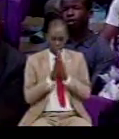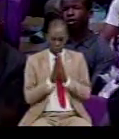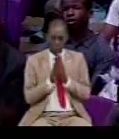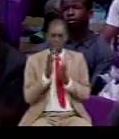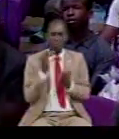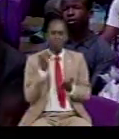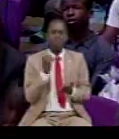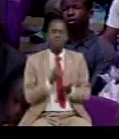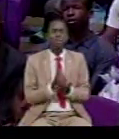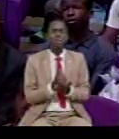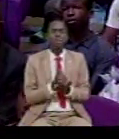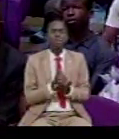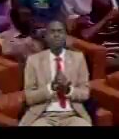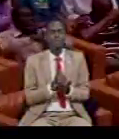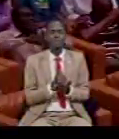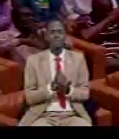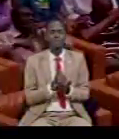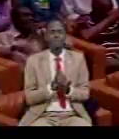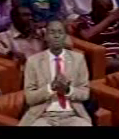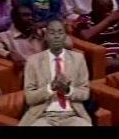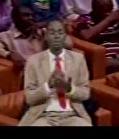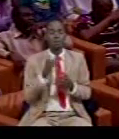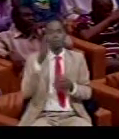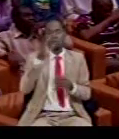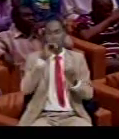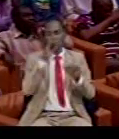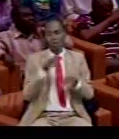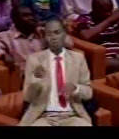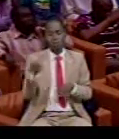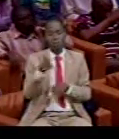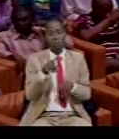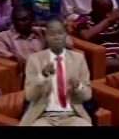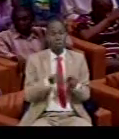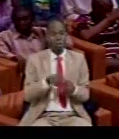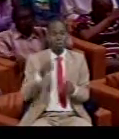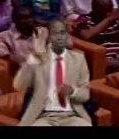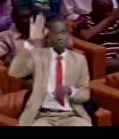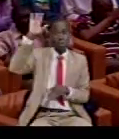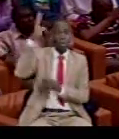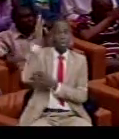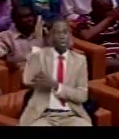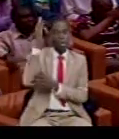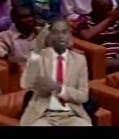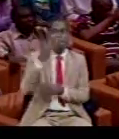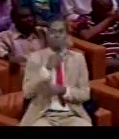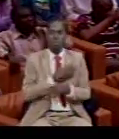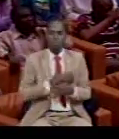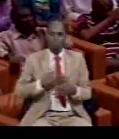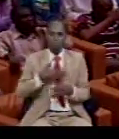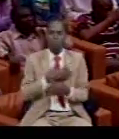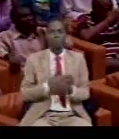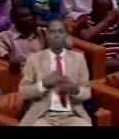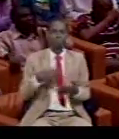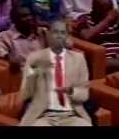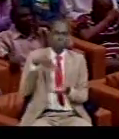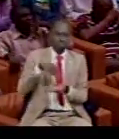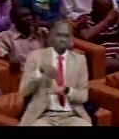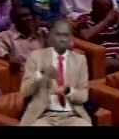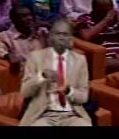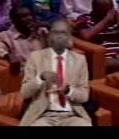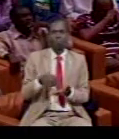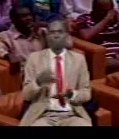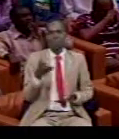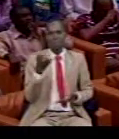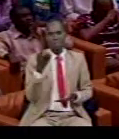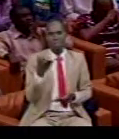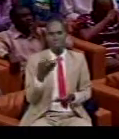pray. God bless you. Keep on standing. The state overseer will now come and lead